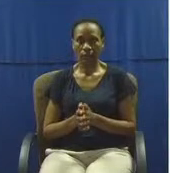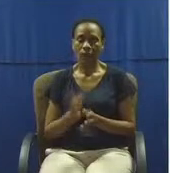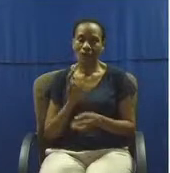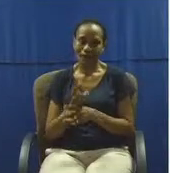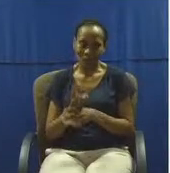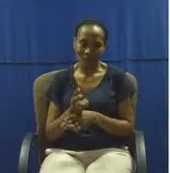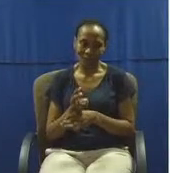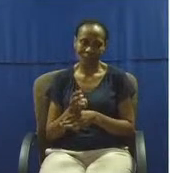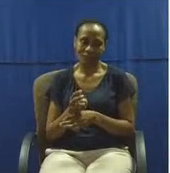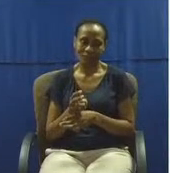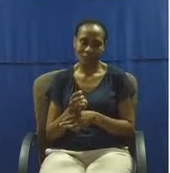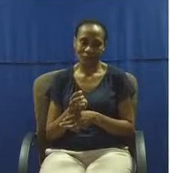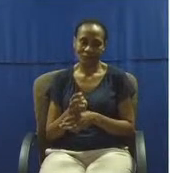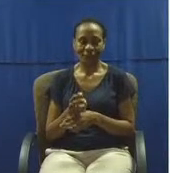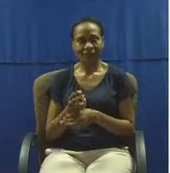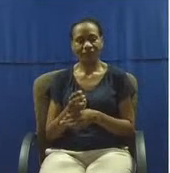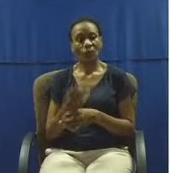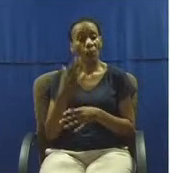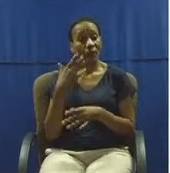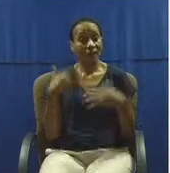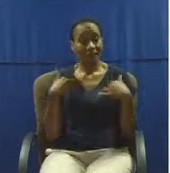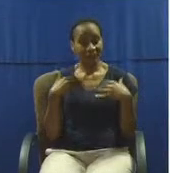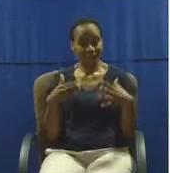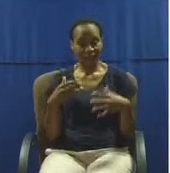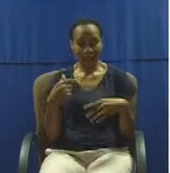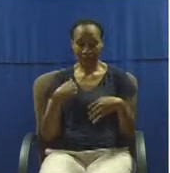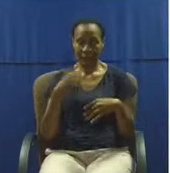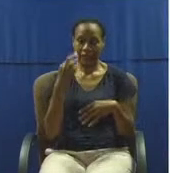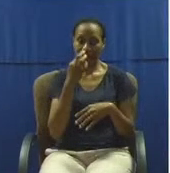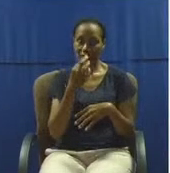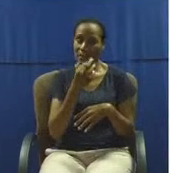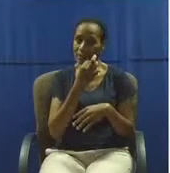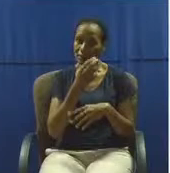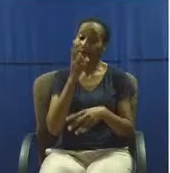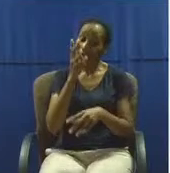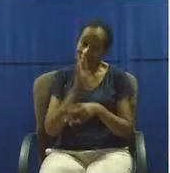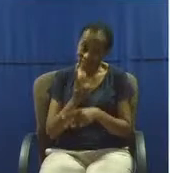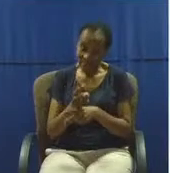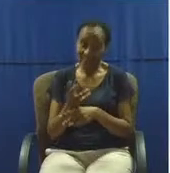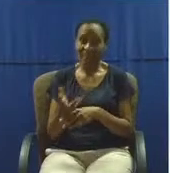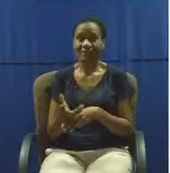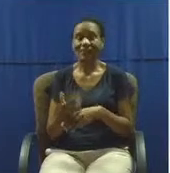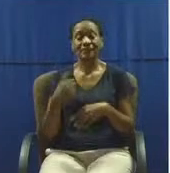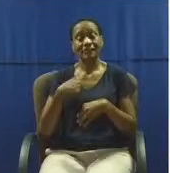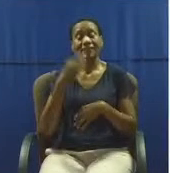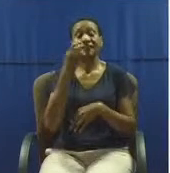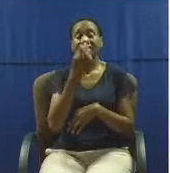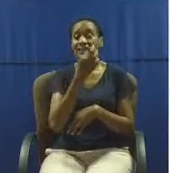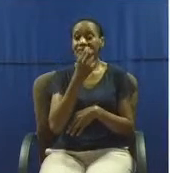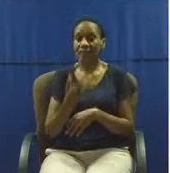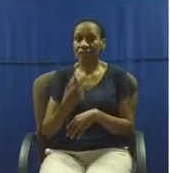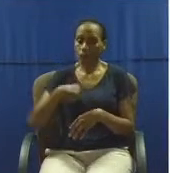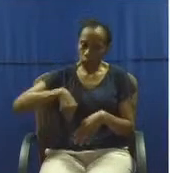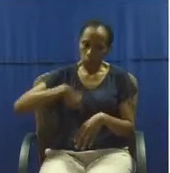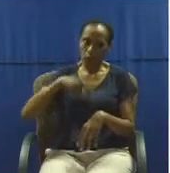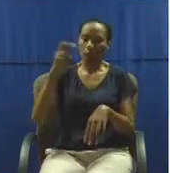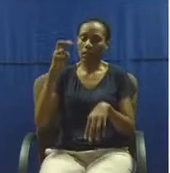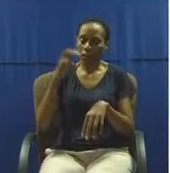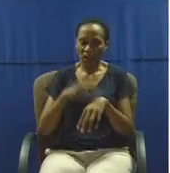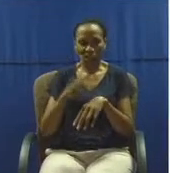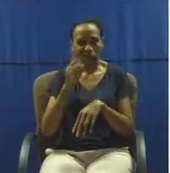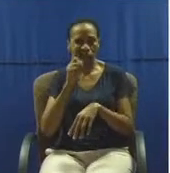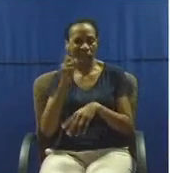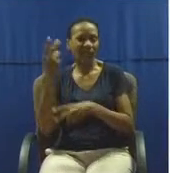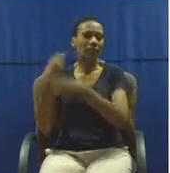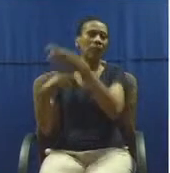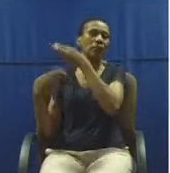said in my main answer to the first question, once again, I said we need to look at the history.